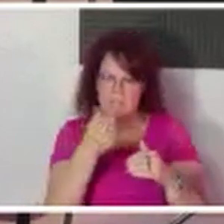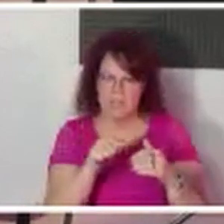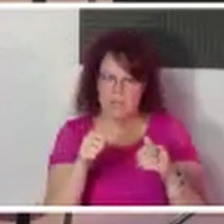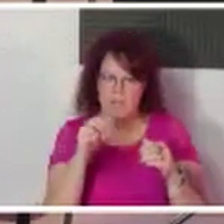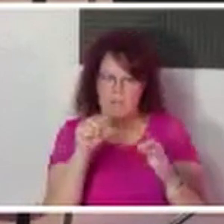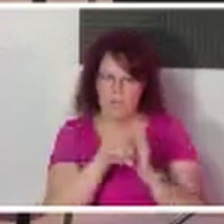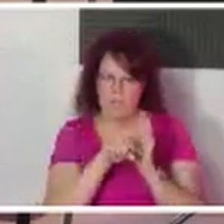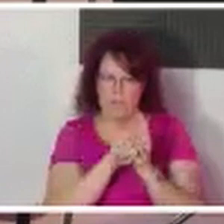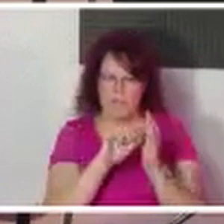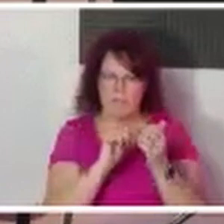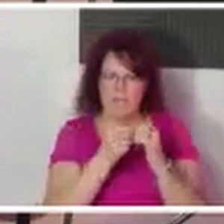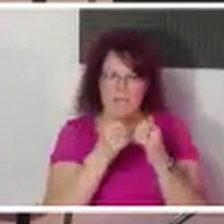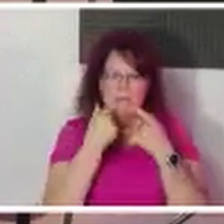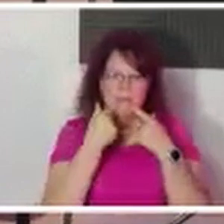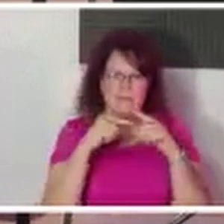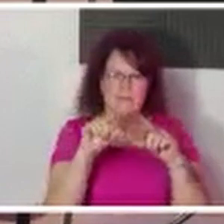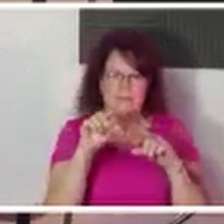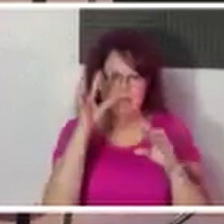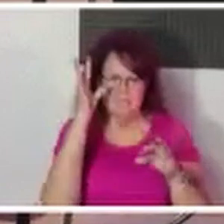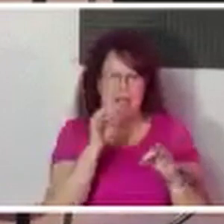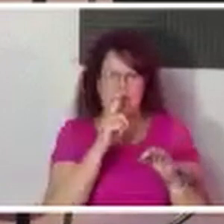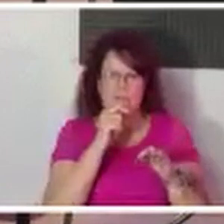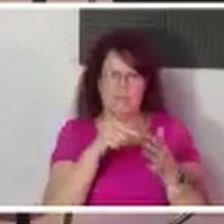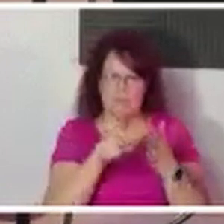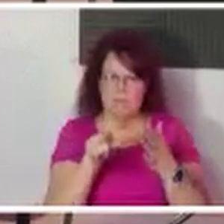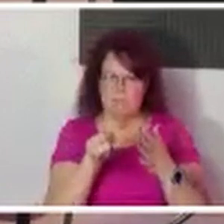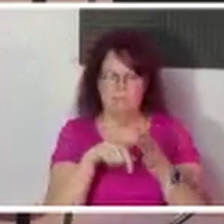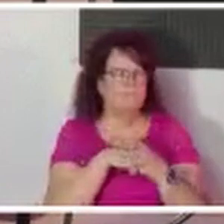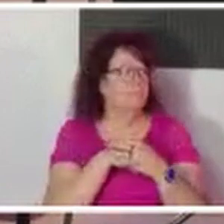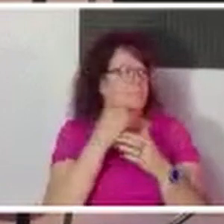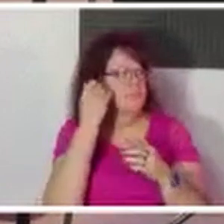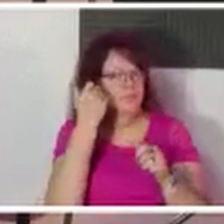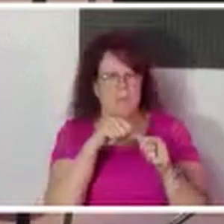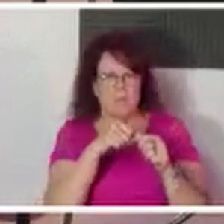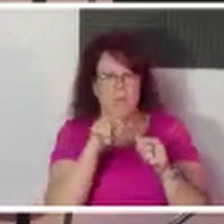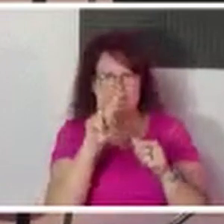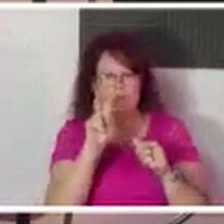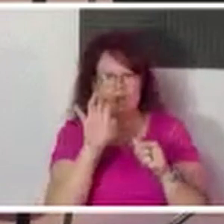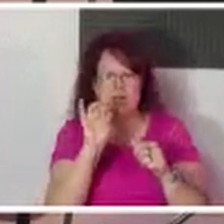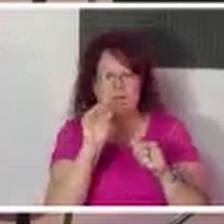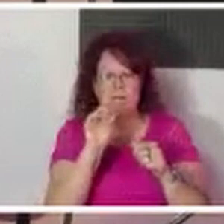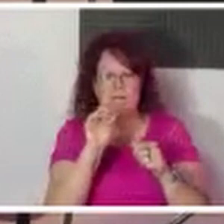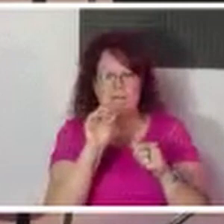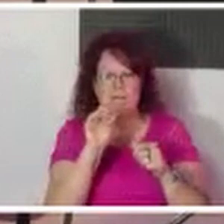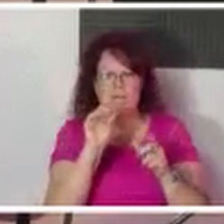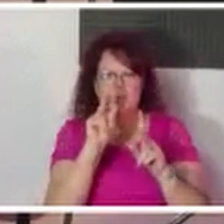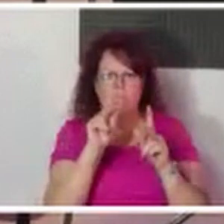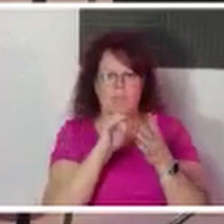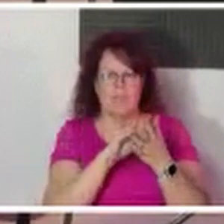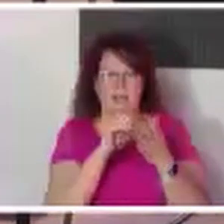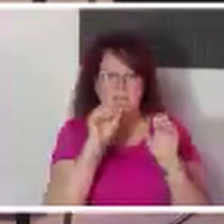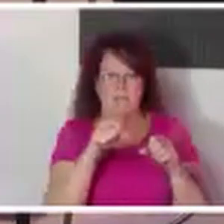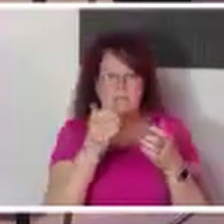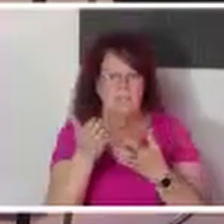qualify? And how do we ultimately select who we do bail out? Because if you remember, the 280 ballpark people that I was able